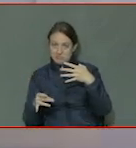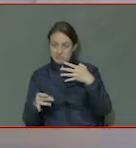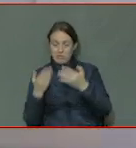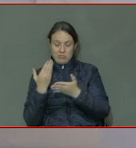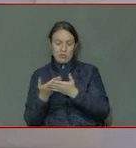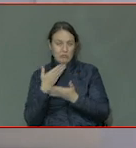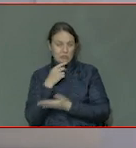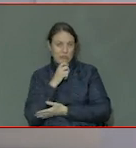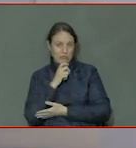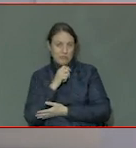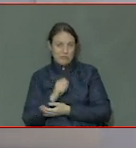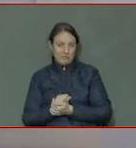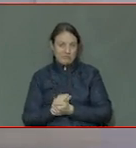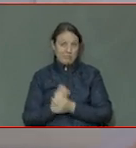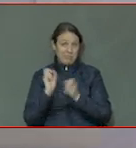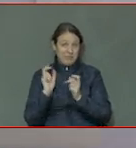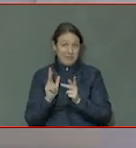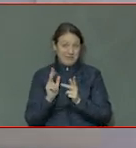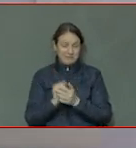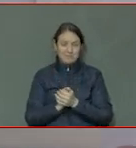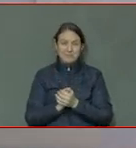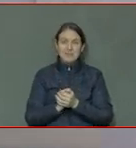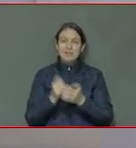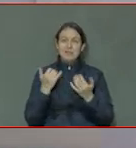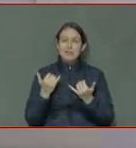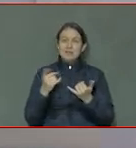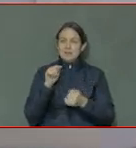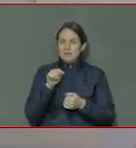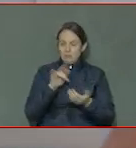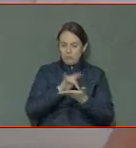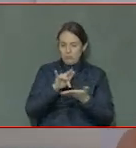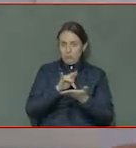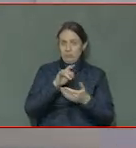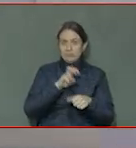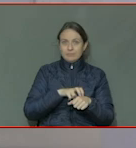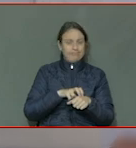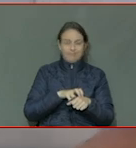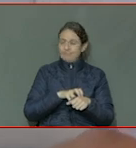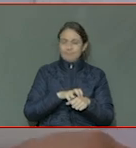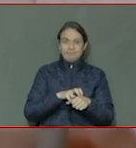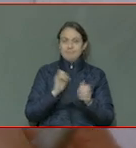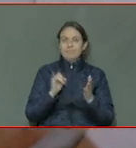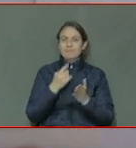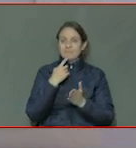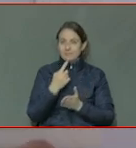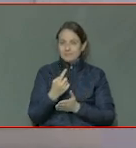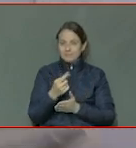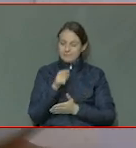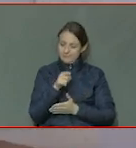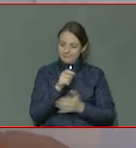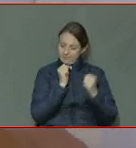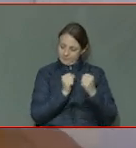this question. Okay, now in this case there's no calculation. A car is moving at constant